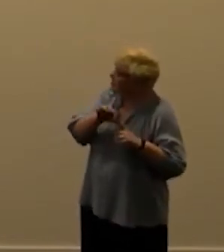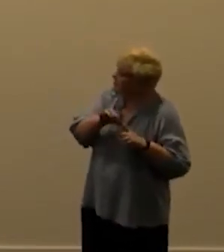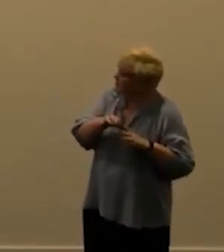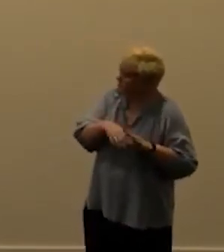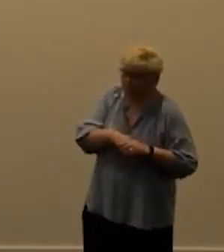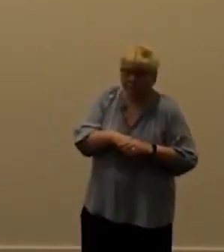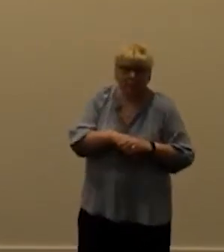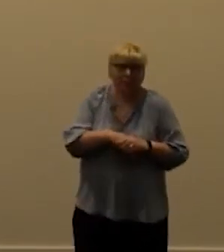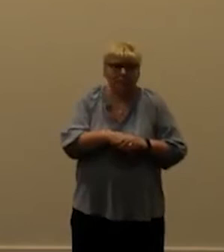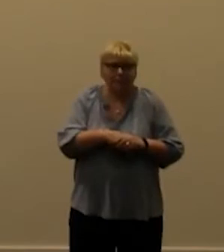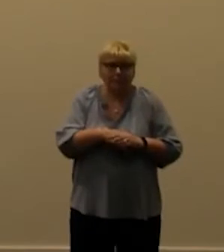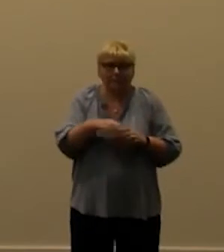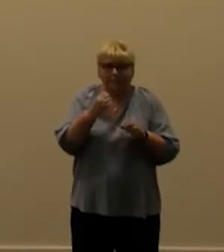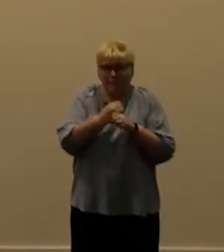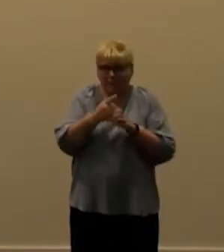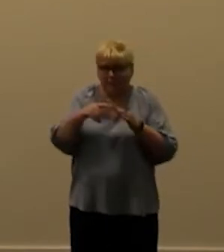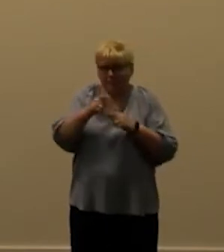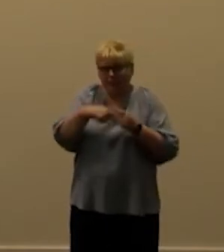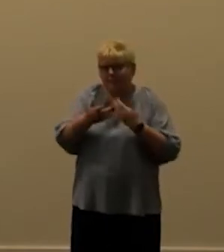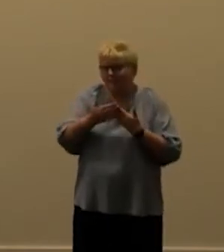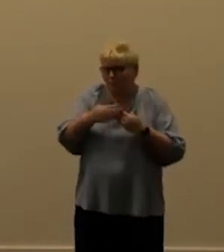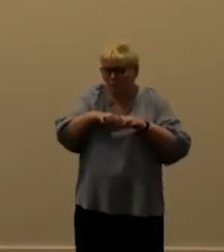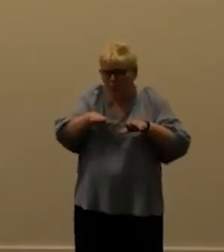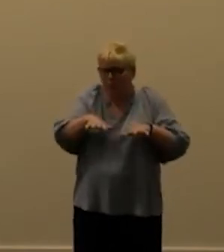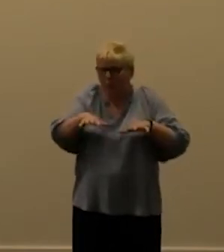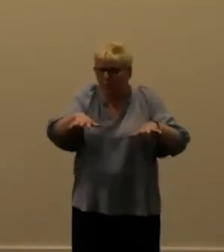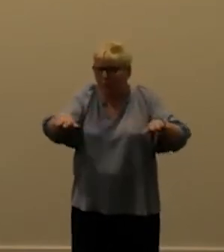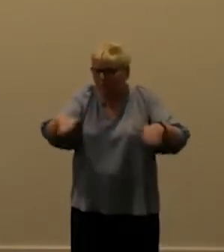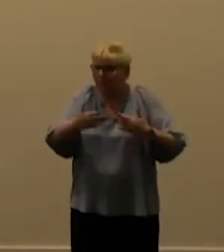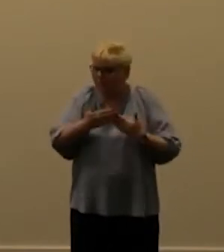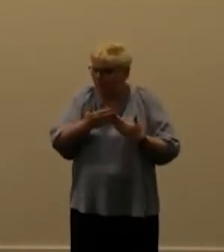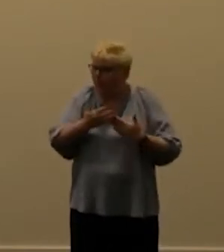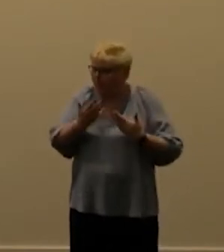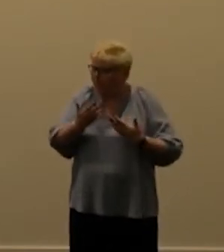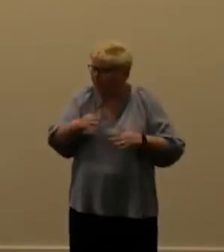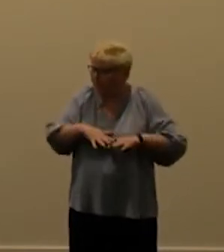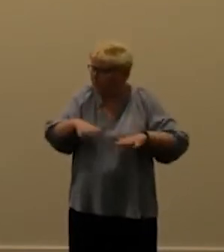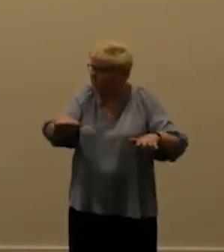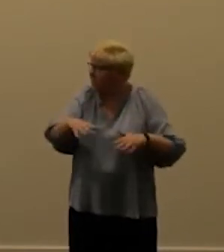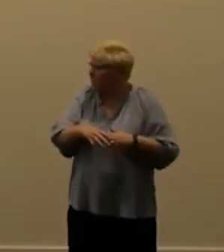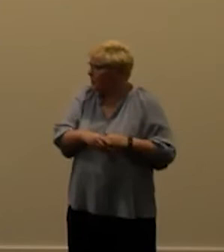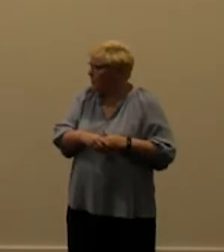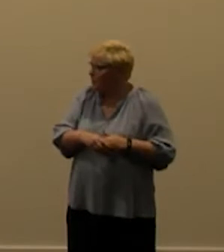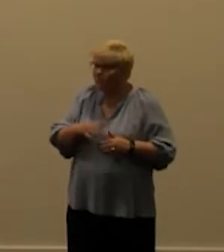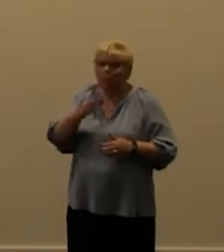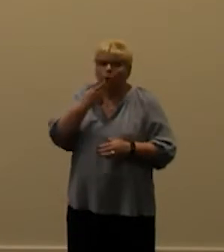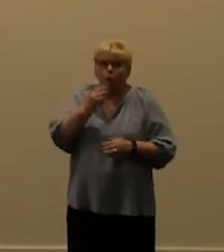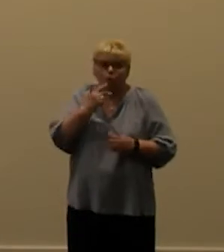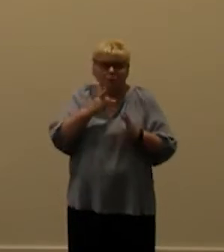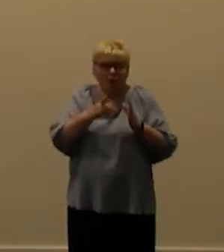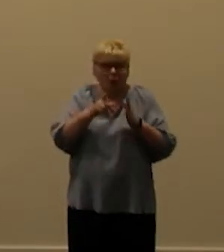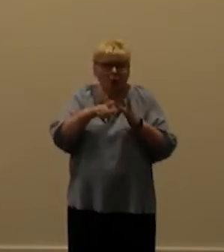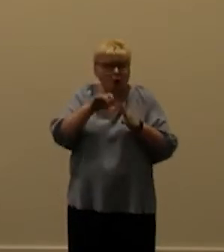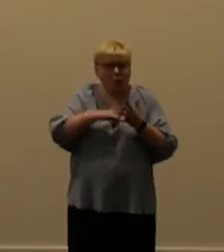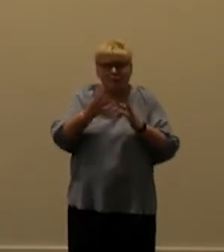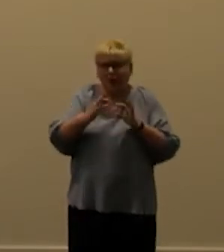DevOps, but with GitHub becoming more and more prominent, that's probably one to consider as to where it lives. So whether you use Azure DevOps kind